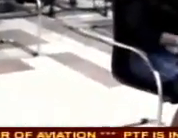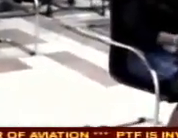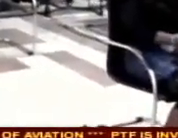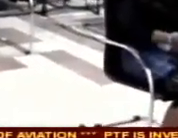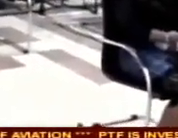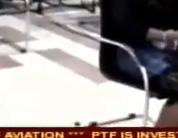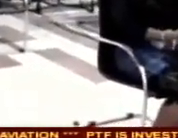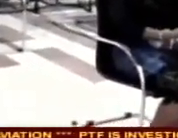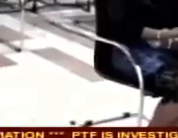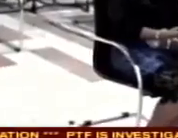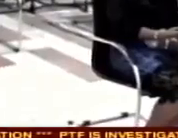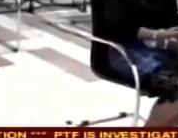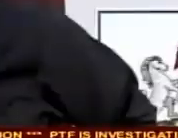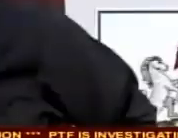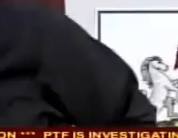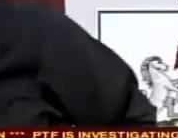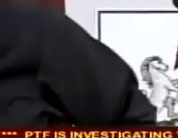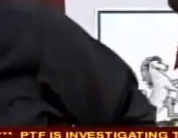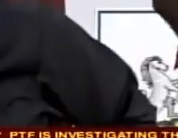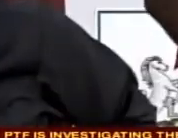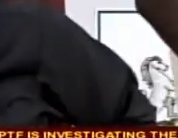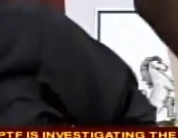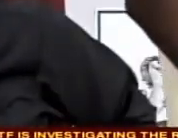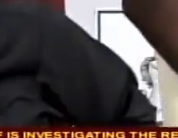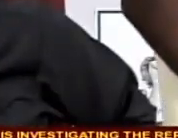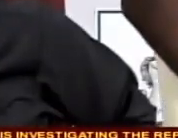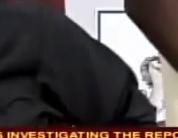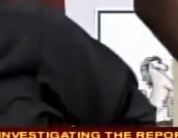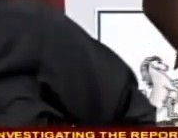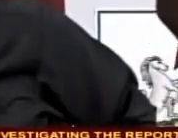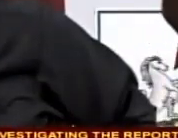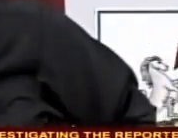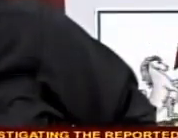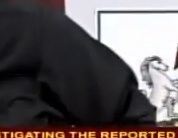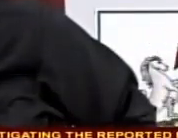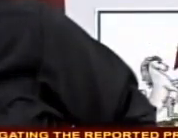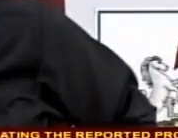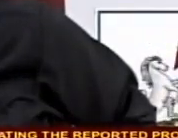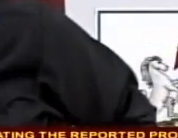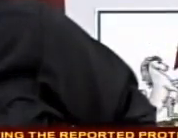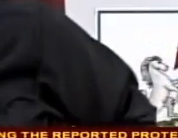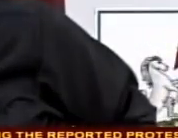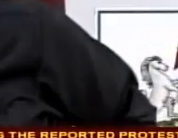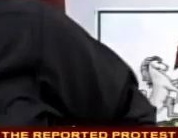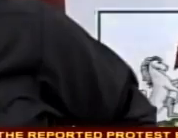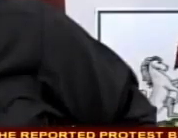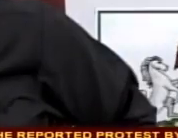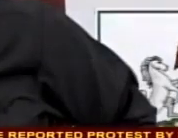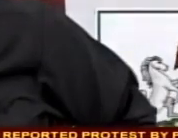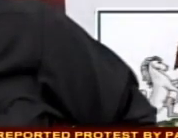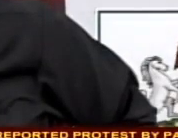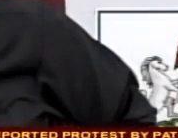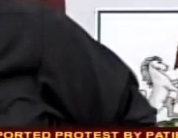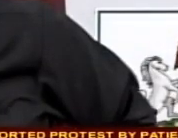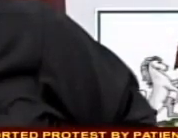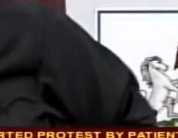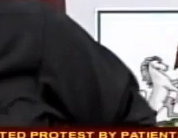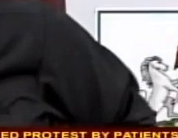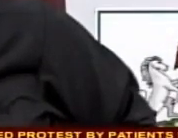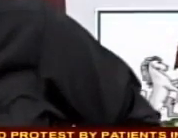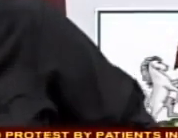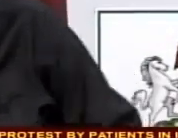Okay. Good afternoon, sirs, members of the Presidential Task Force on COVID-19. My name is Yemi Adebayo from